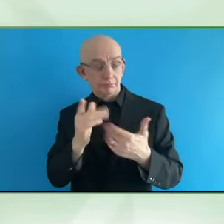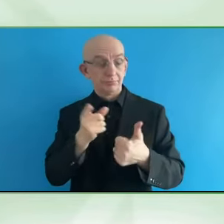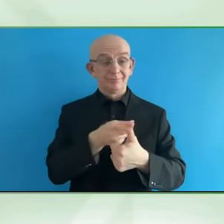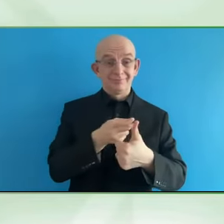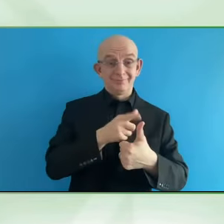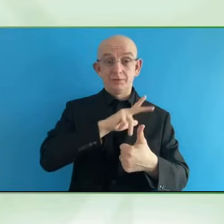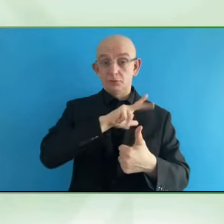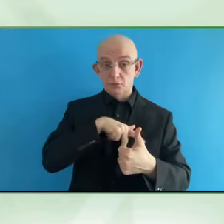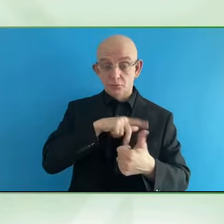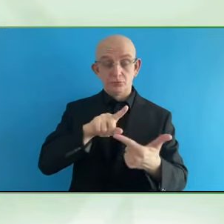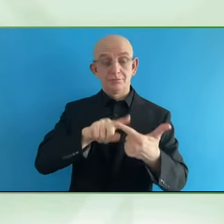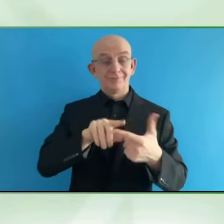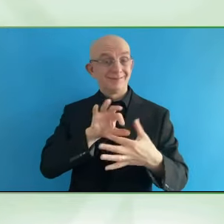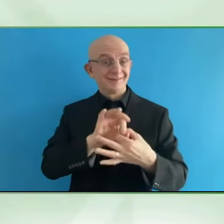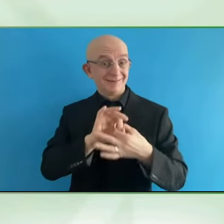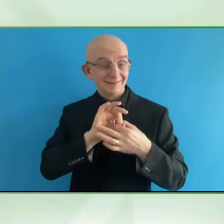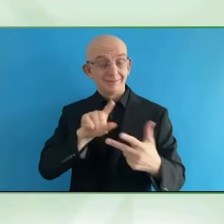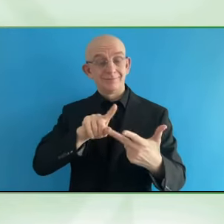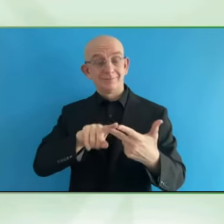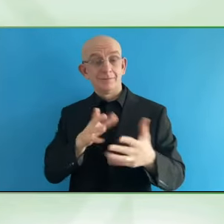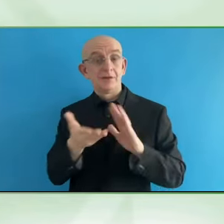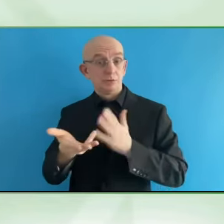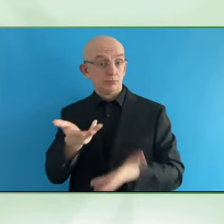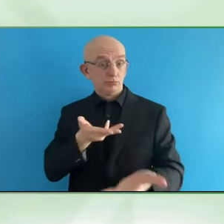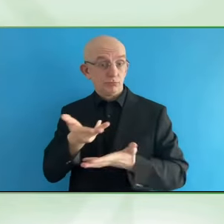guidance, cognitive,